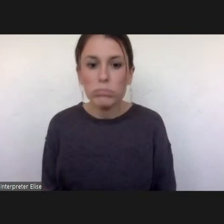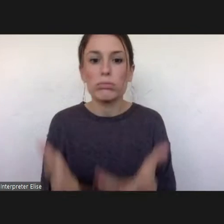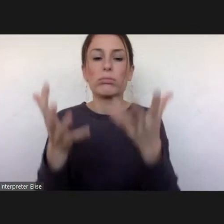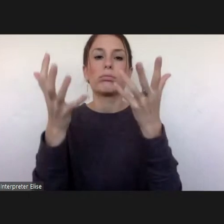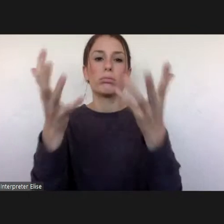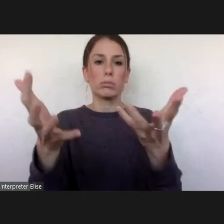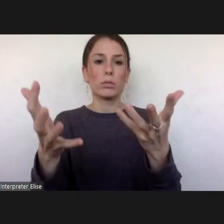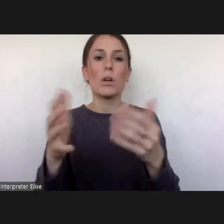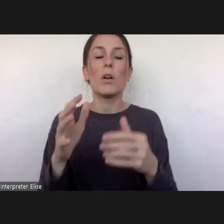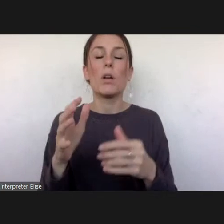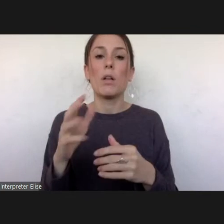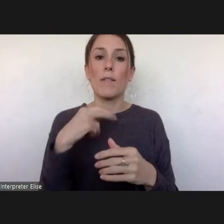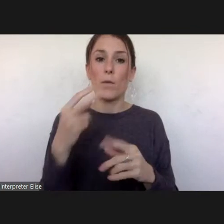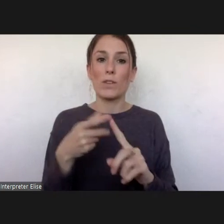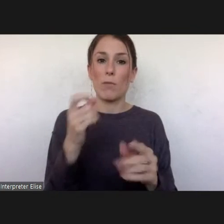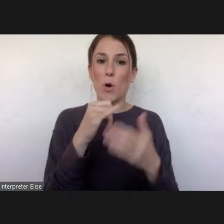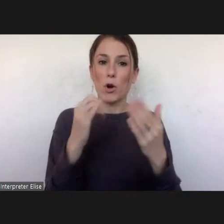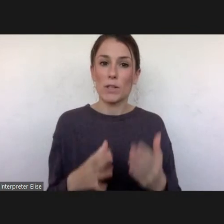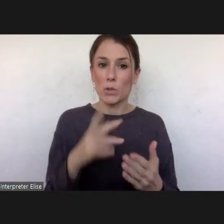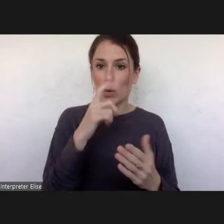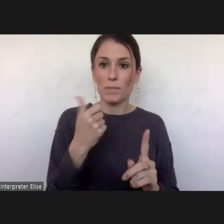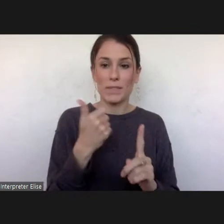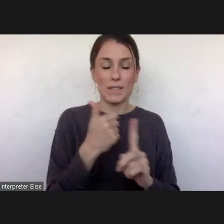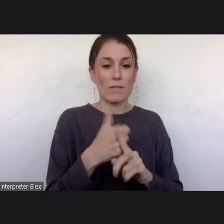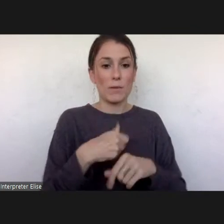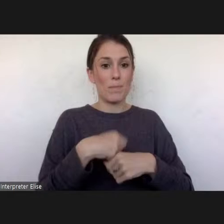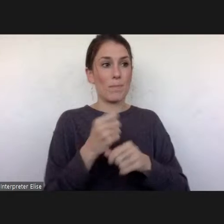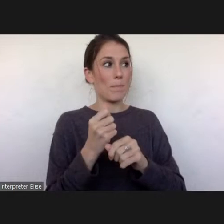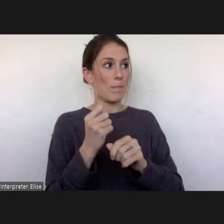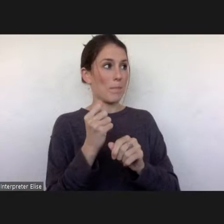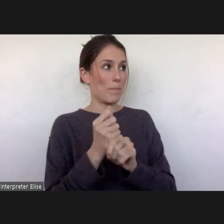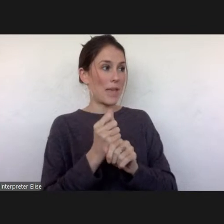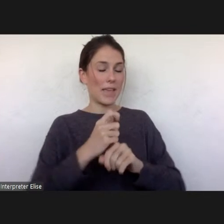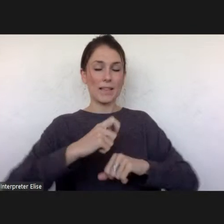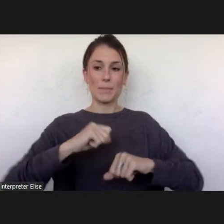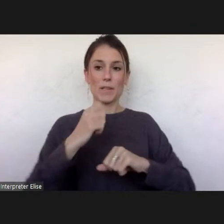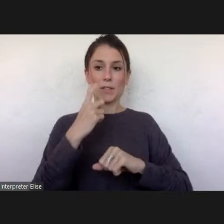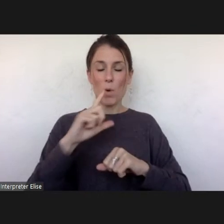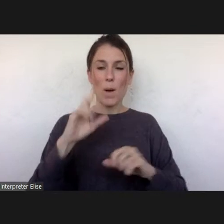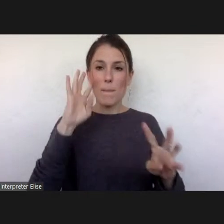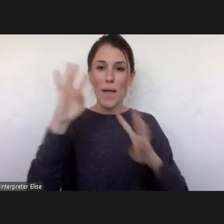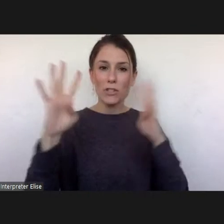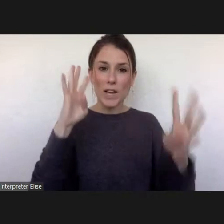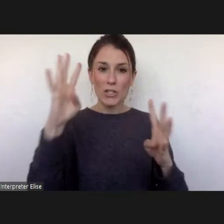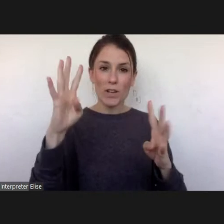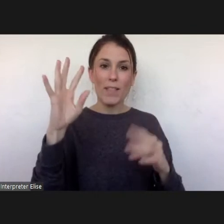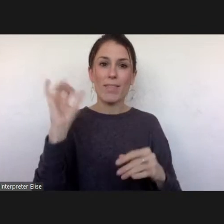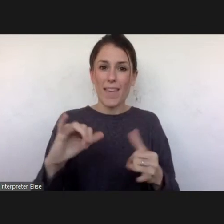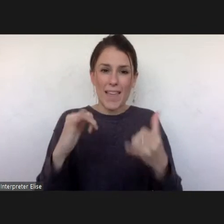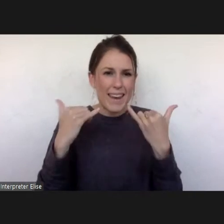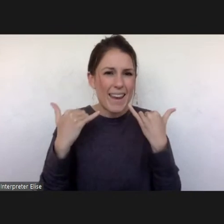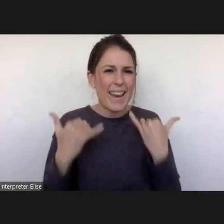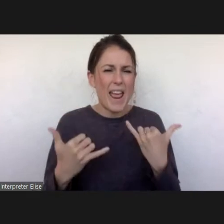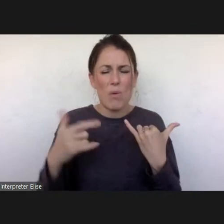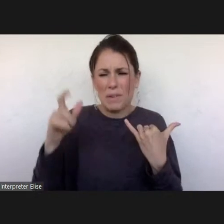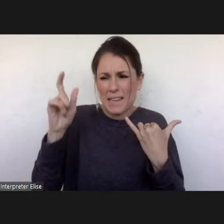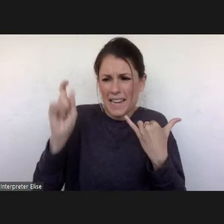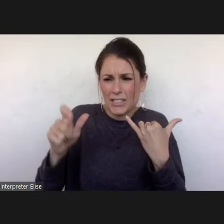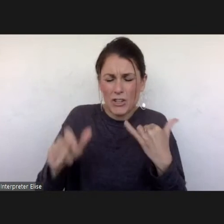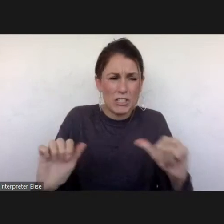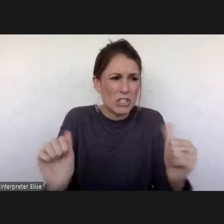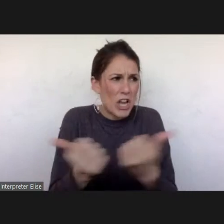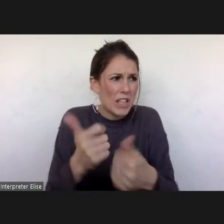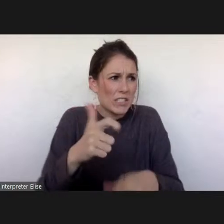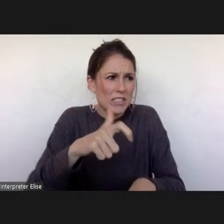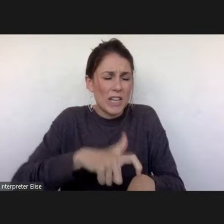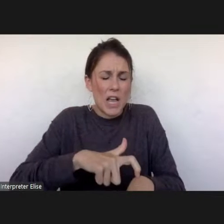artists who are creating space for imagination, an activity that is necessary now more than ever in these challenging